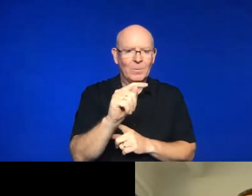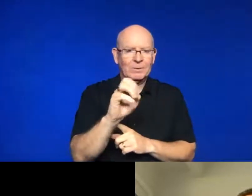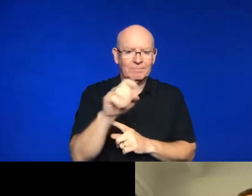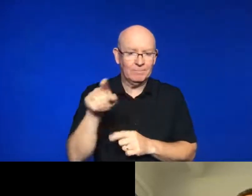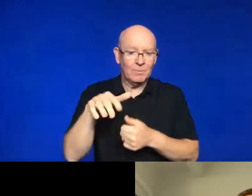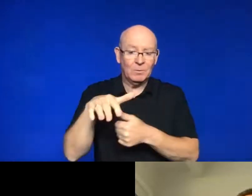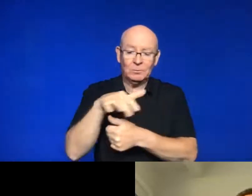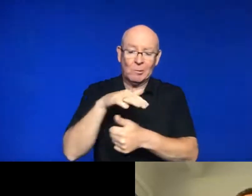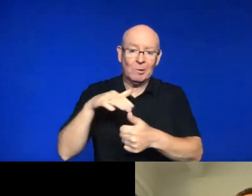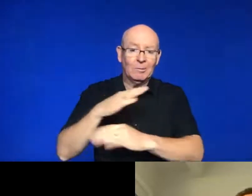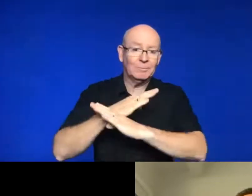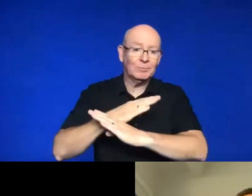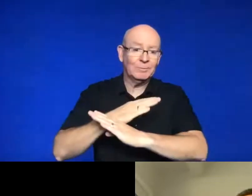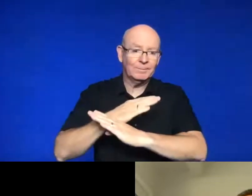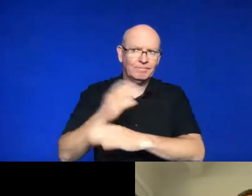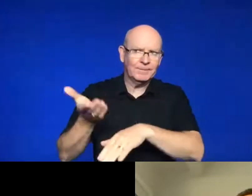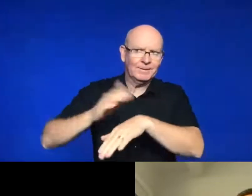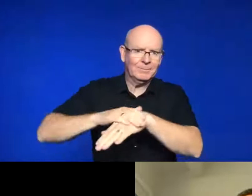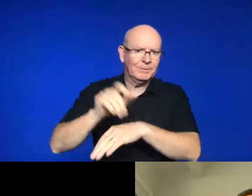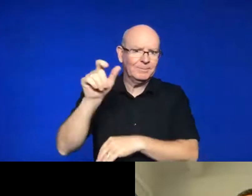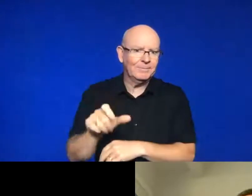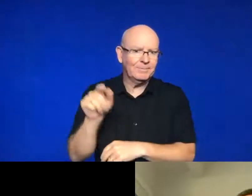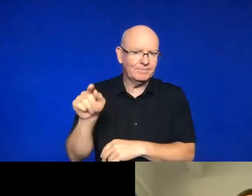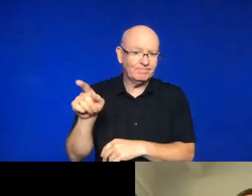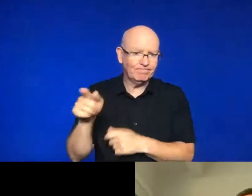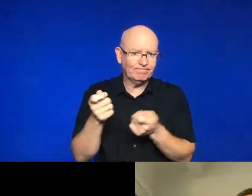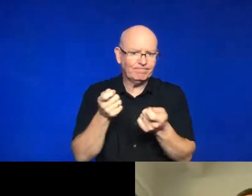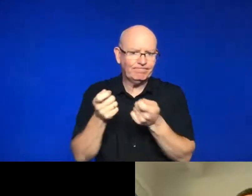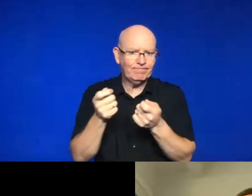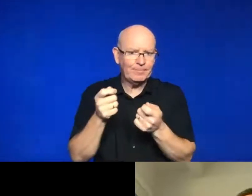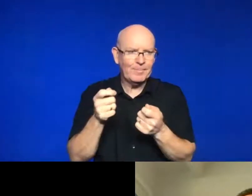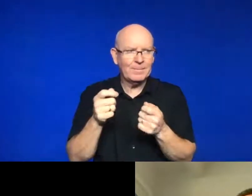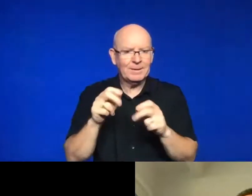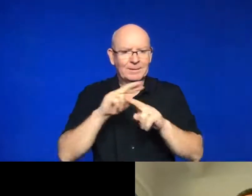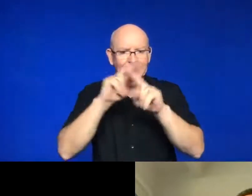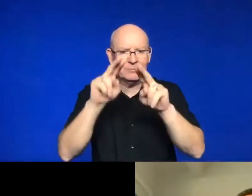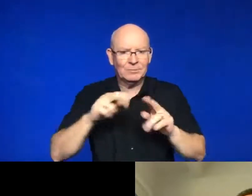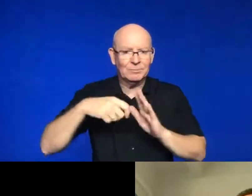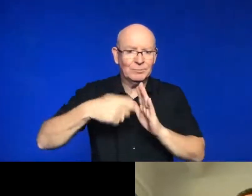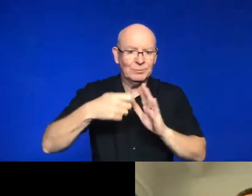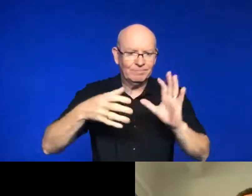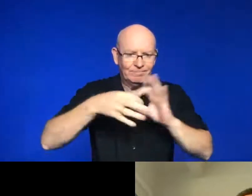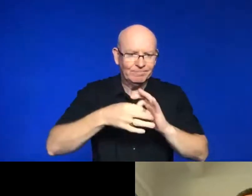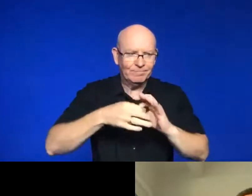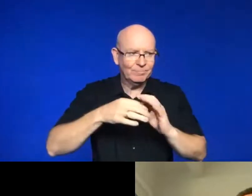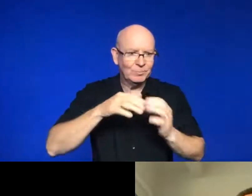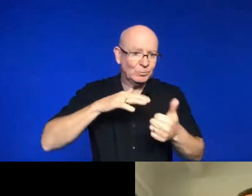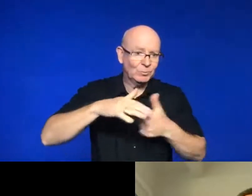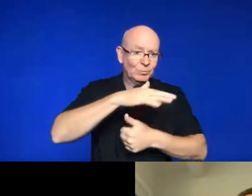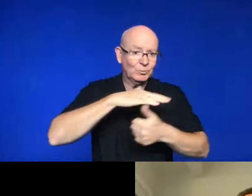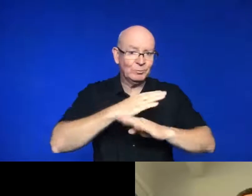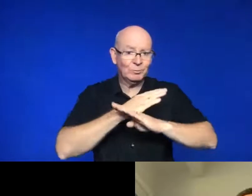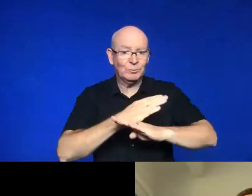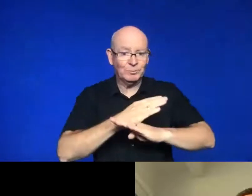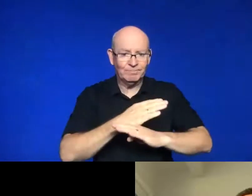co-developed by ILO and UNICEF and the UNPRPD, to tell us more about what